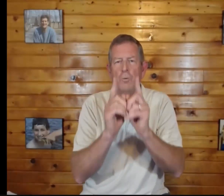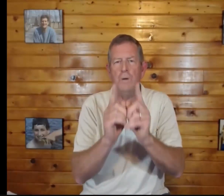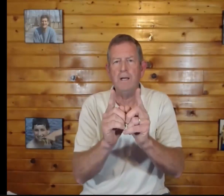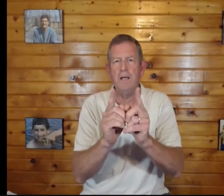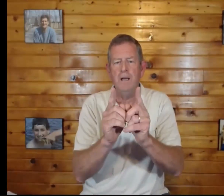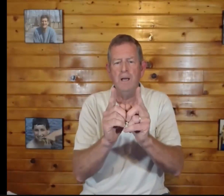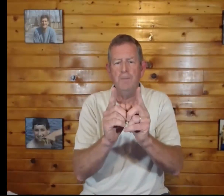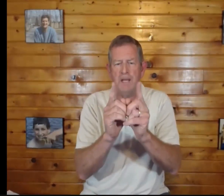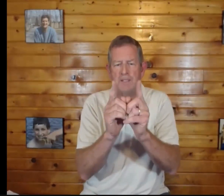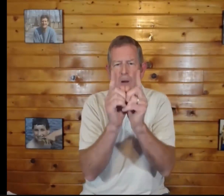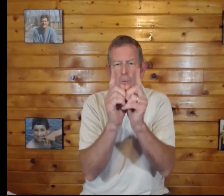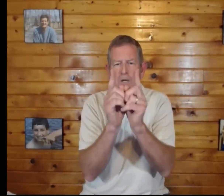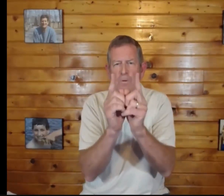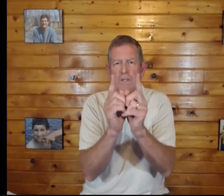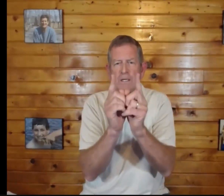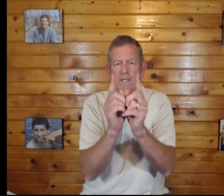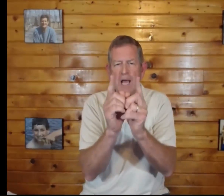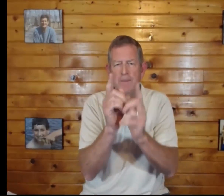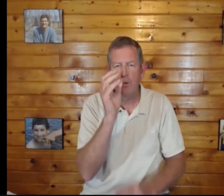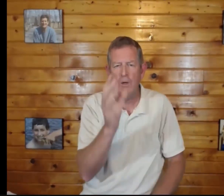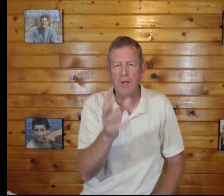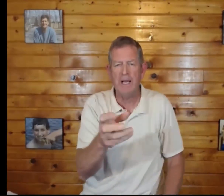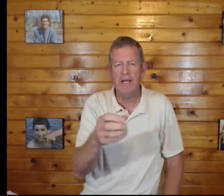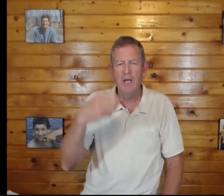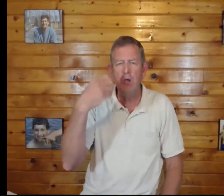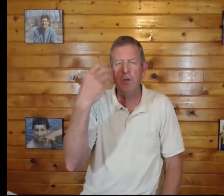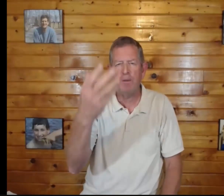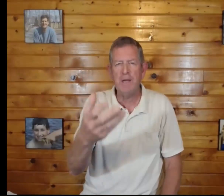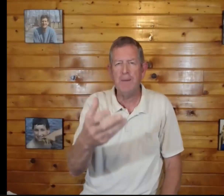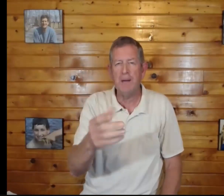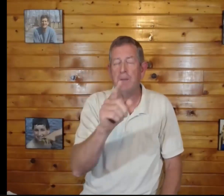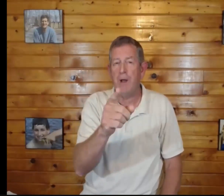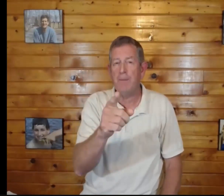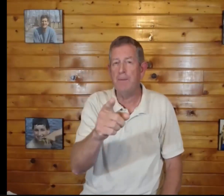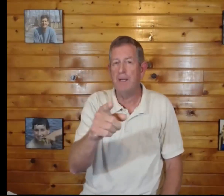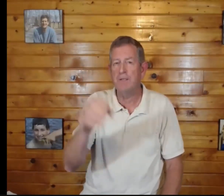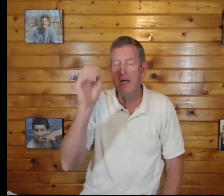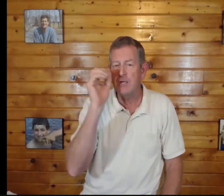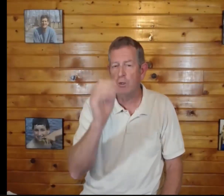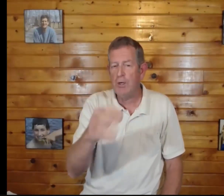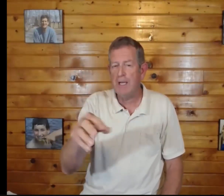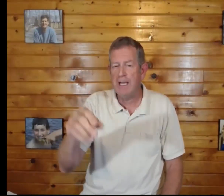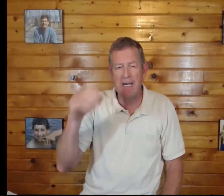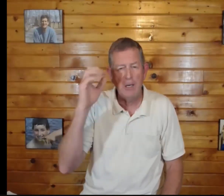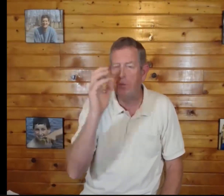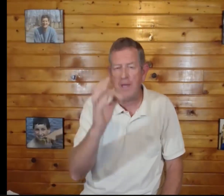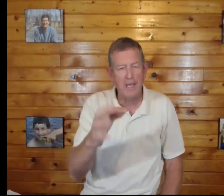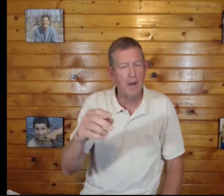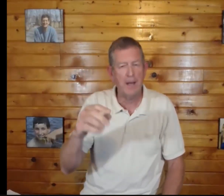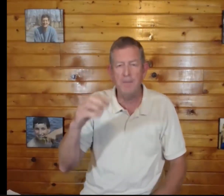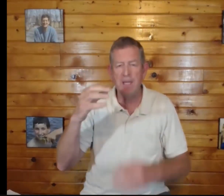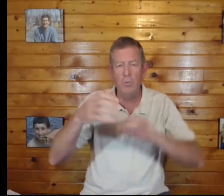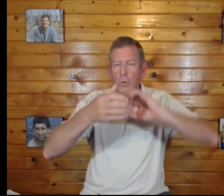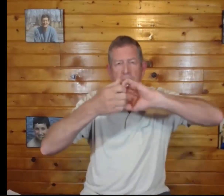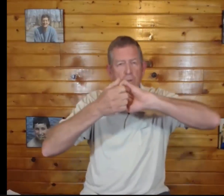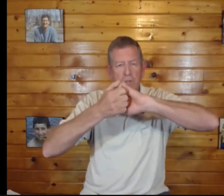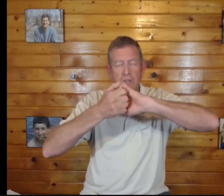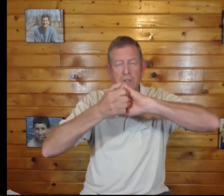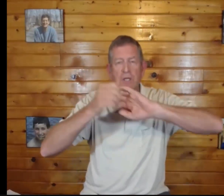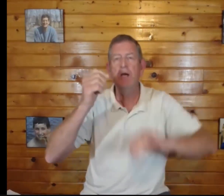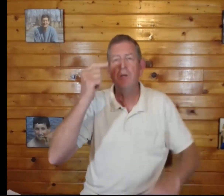word reading, because that word is frozen in time. You can look at it, you can think about it, but the problem is, as you're looking at it and thinking about it and making